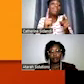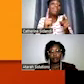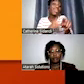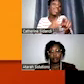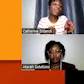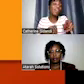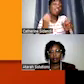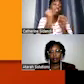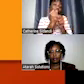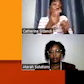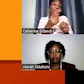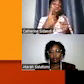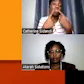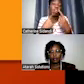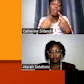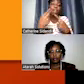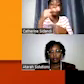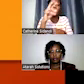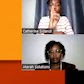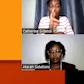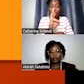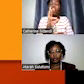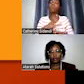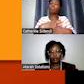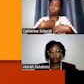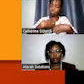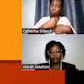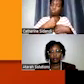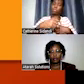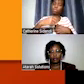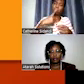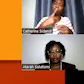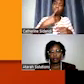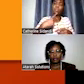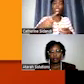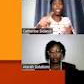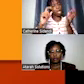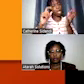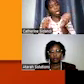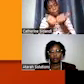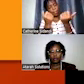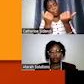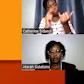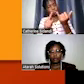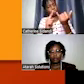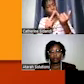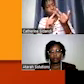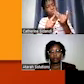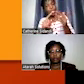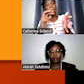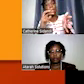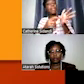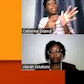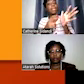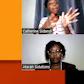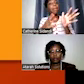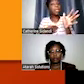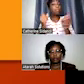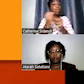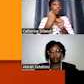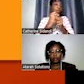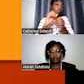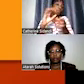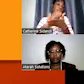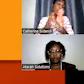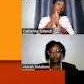the HR in confidence and say, this is what has happened. I might not be very productive as I used to do.